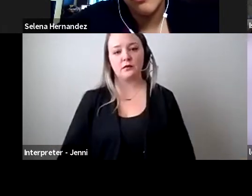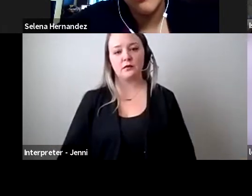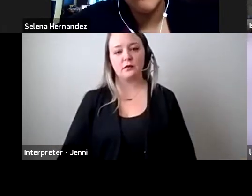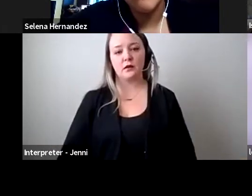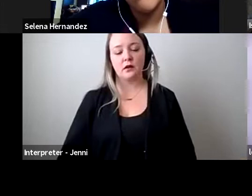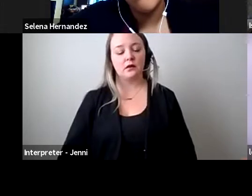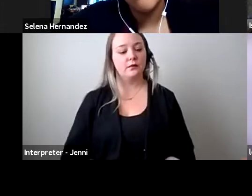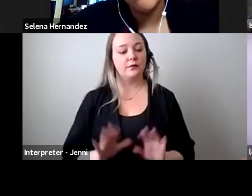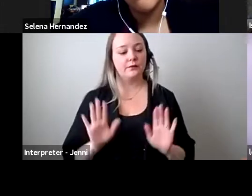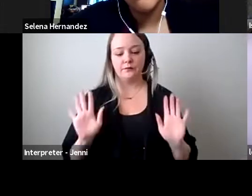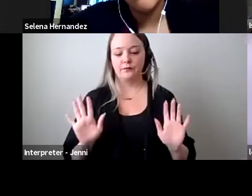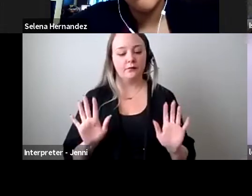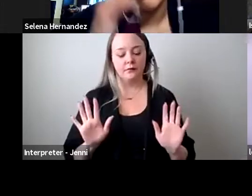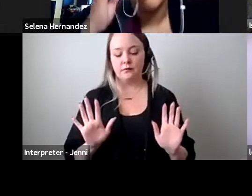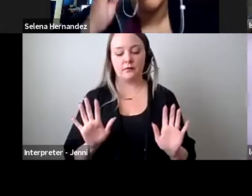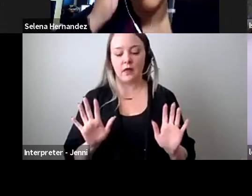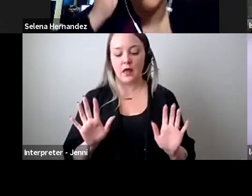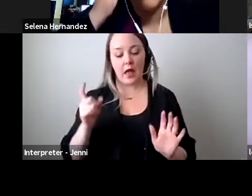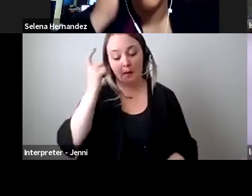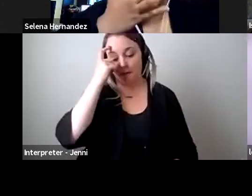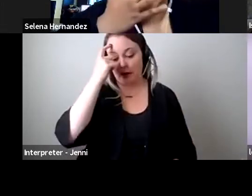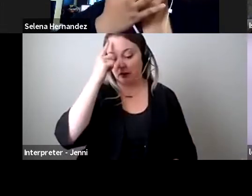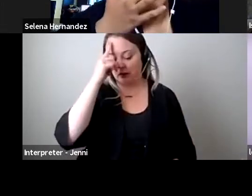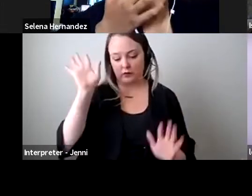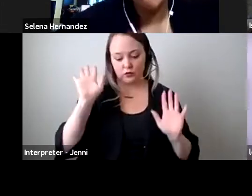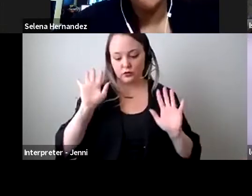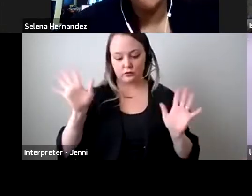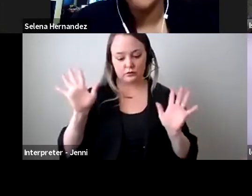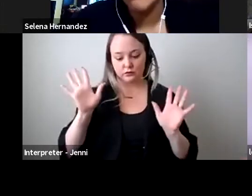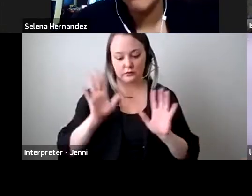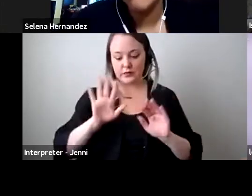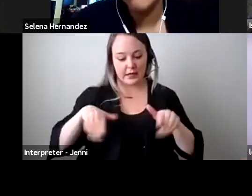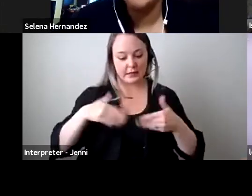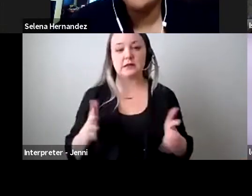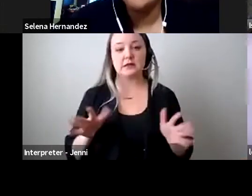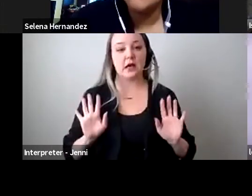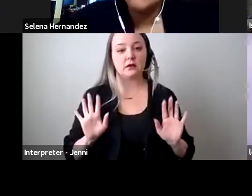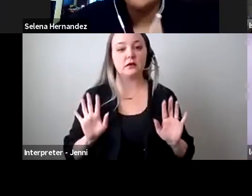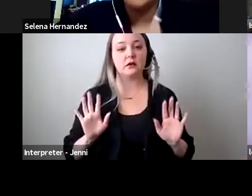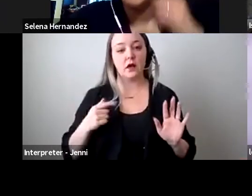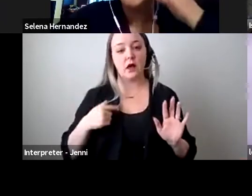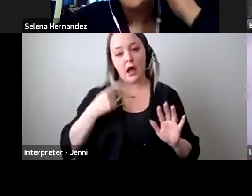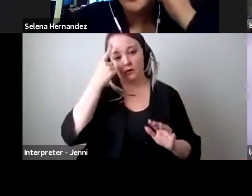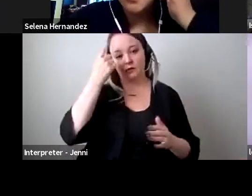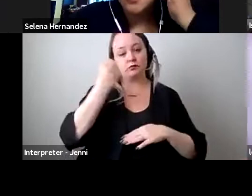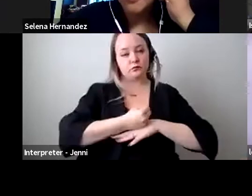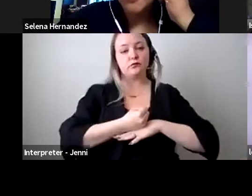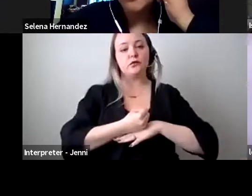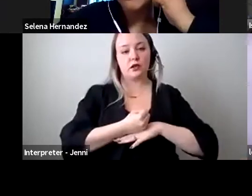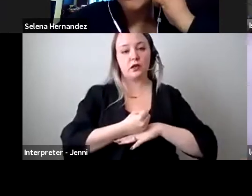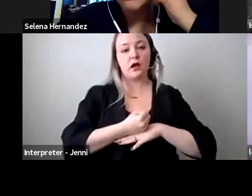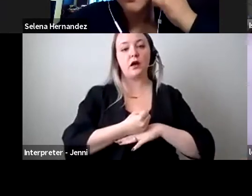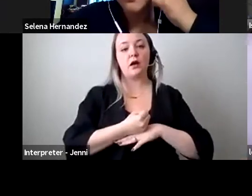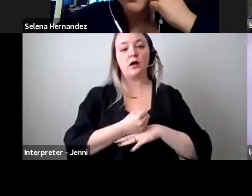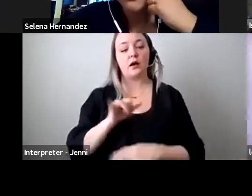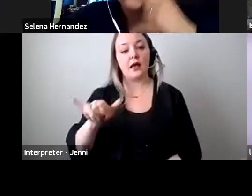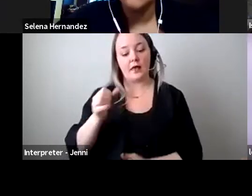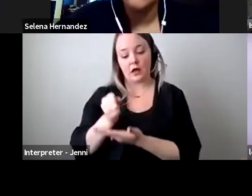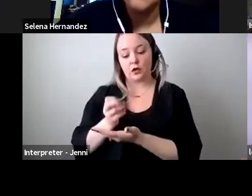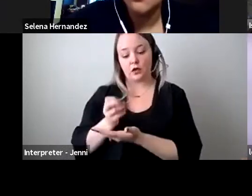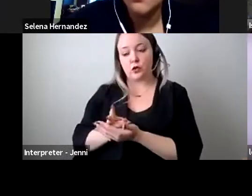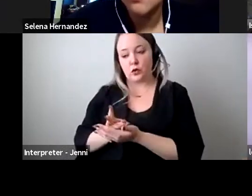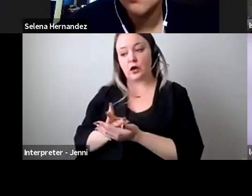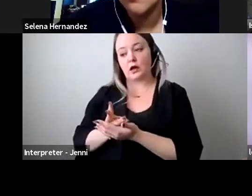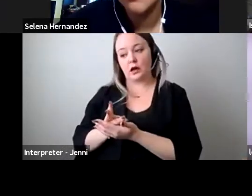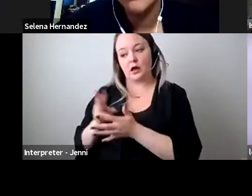Mentally, it took me out of here mentally. I actually shut down, and that social worker had to finish speaking for me